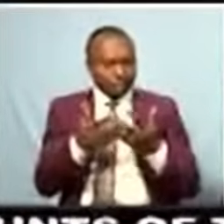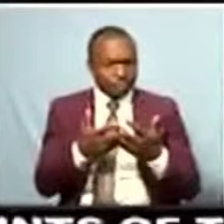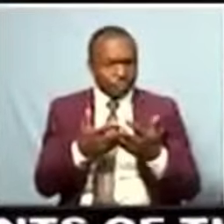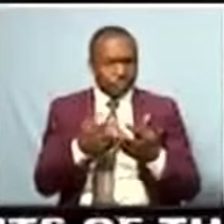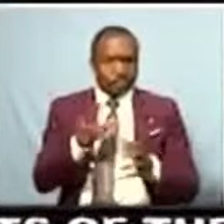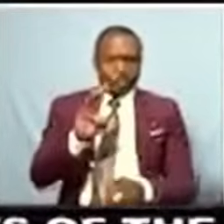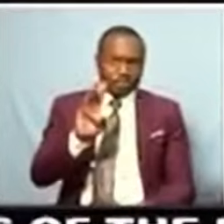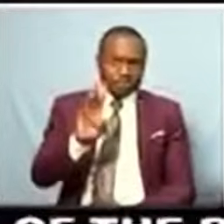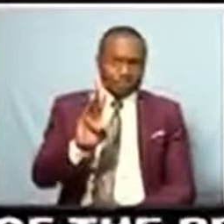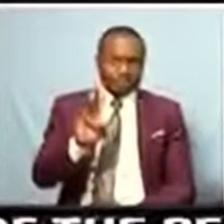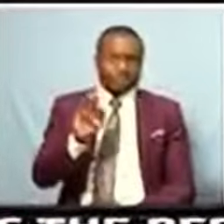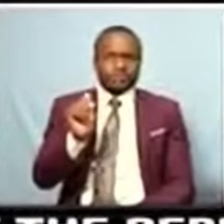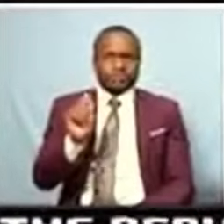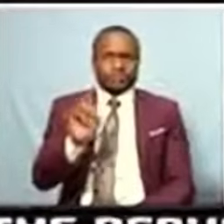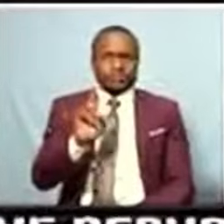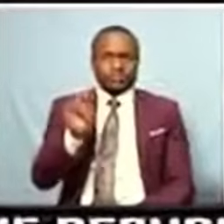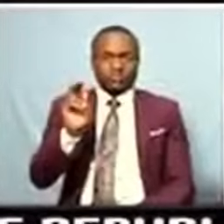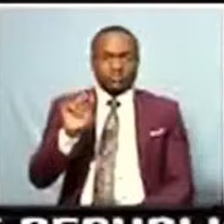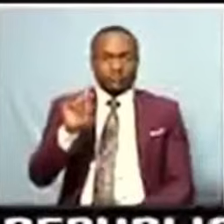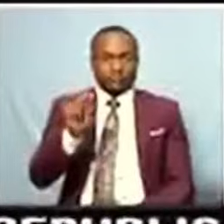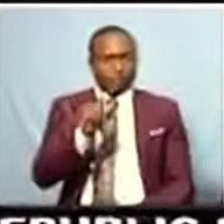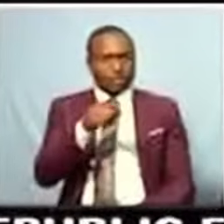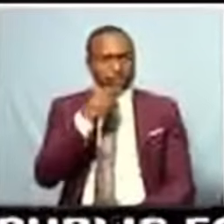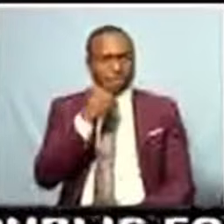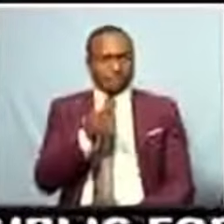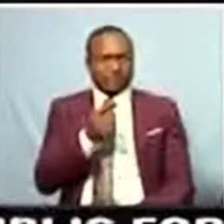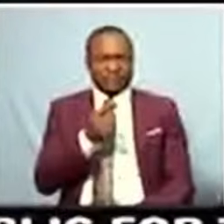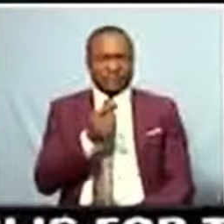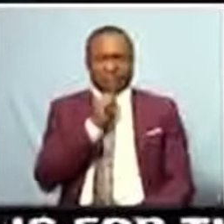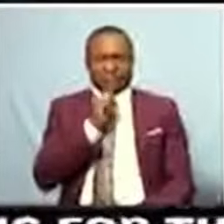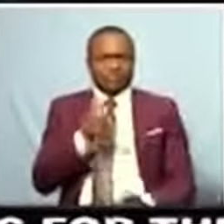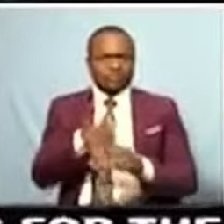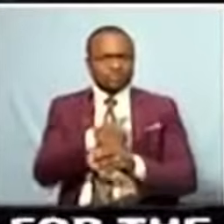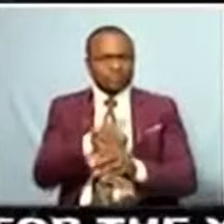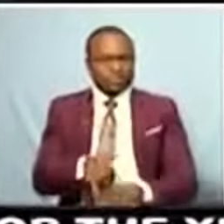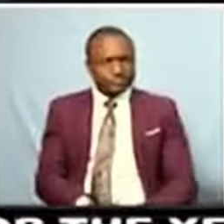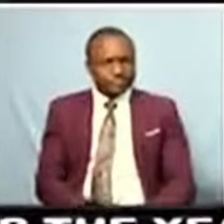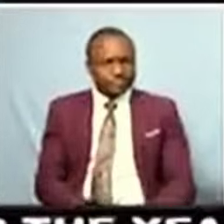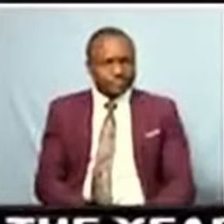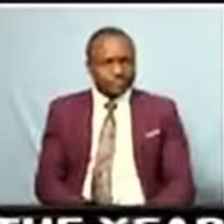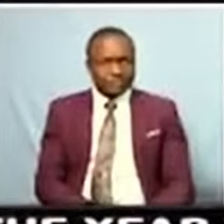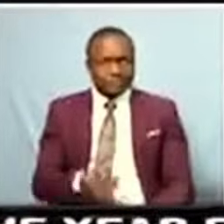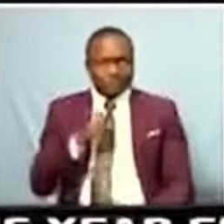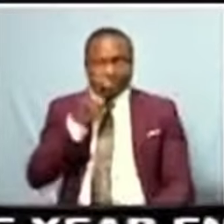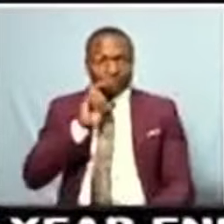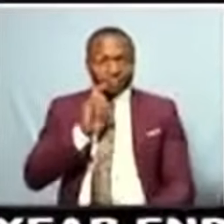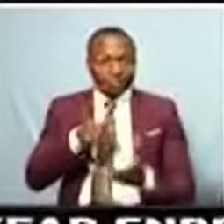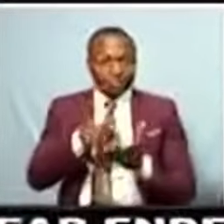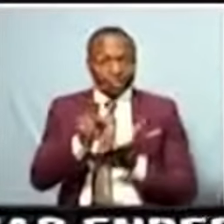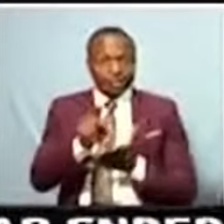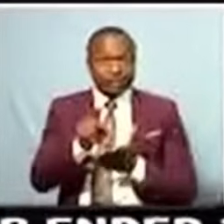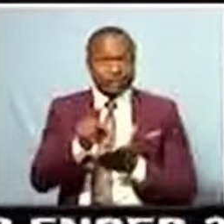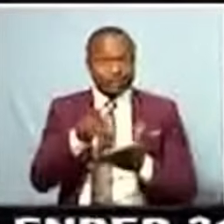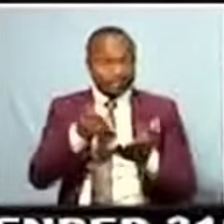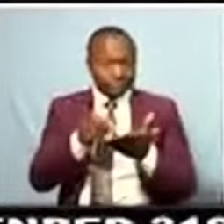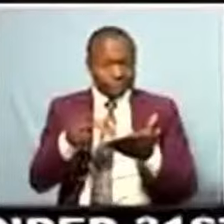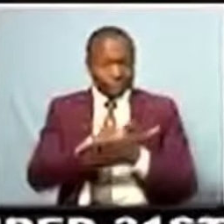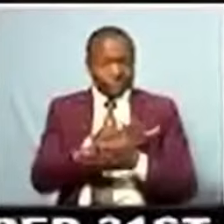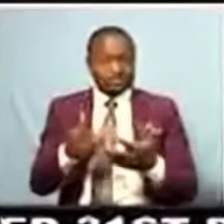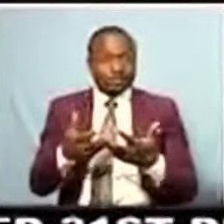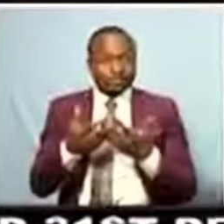warranty. At the same time, you are saying it was excluded. So who was supposed to pay for it? We believe this is a new